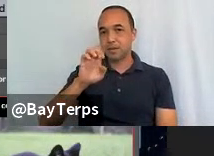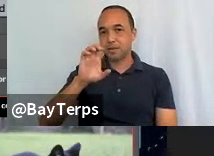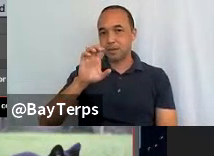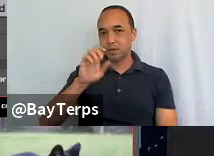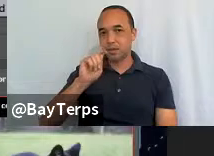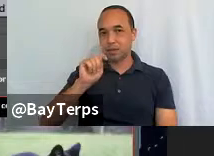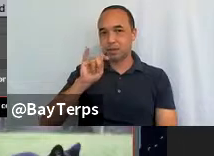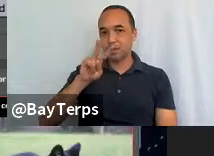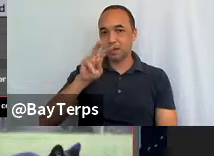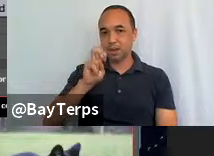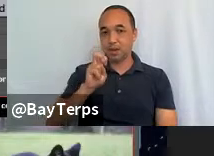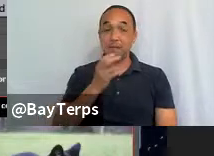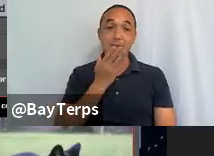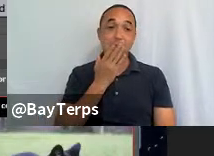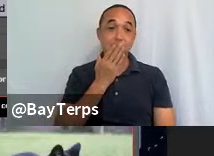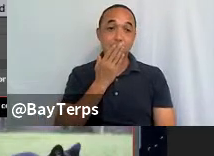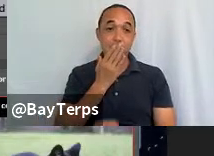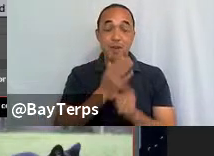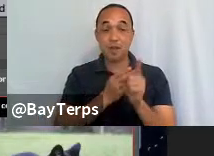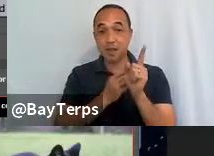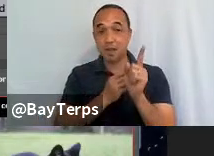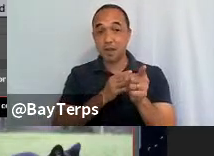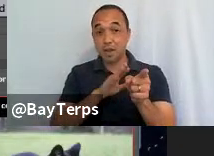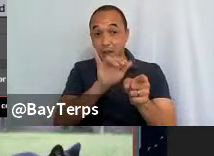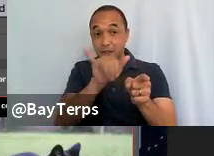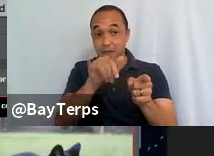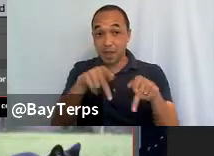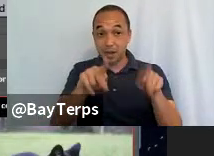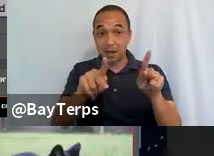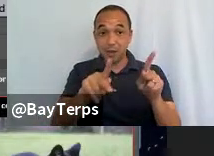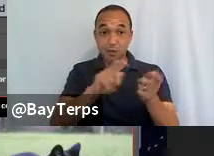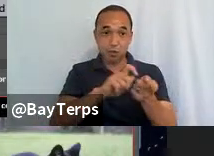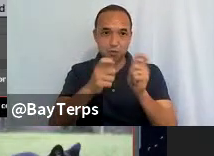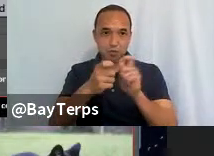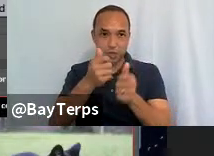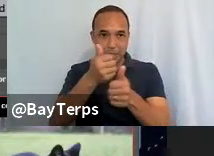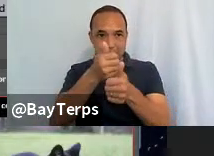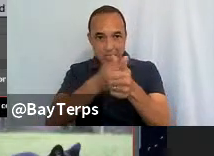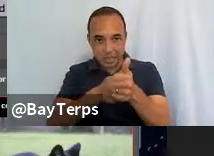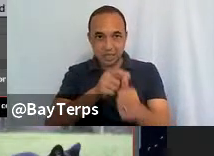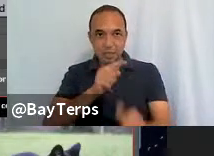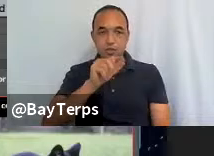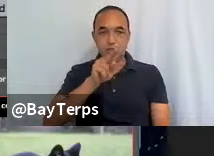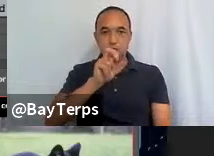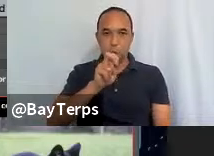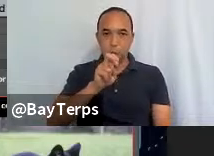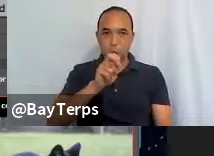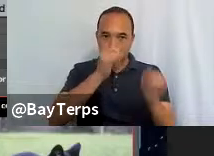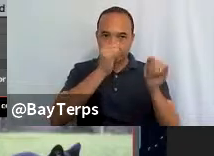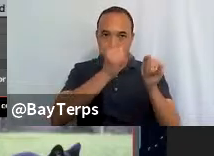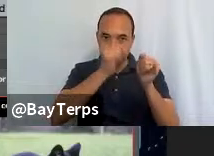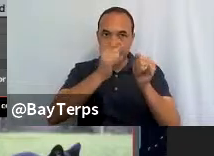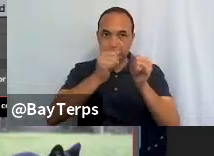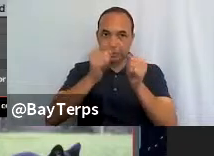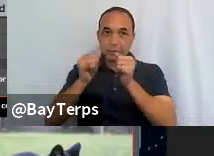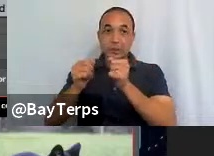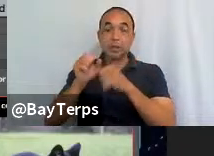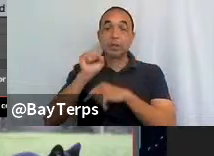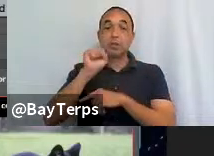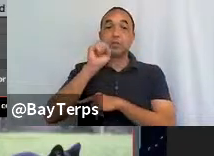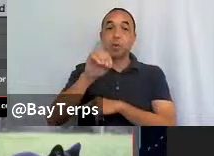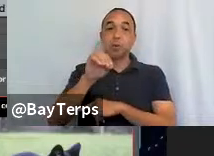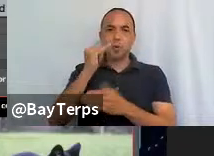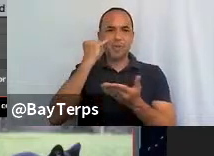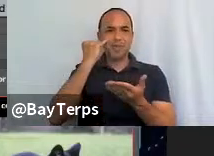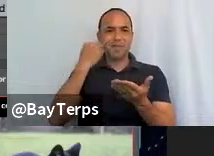And selective color allows you to change each tone individually. So if I'm still seeing these